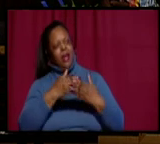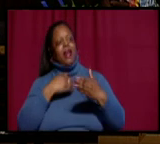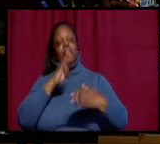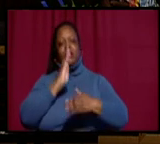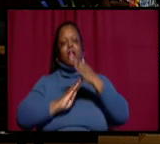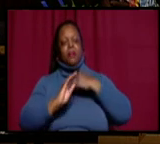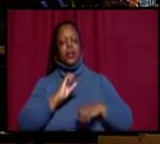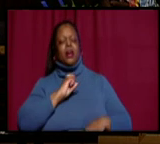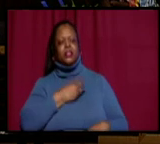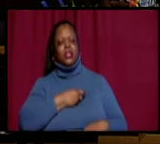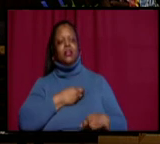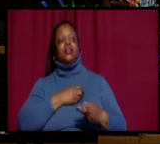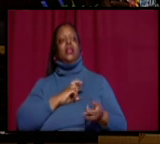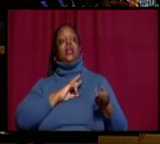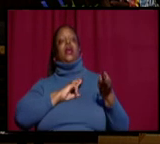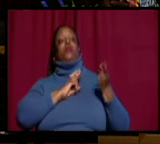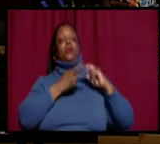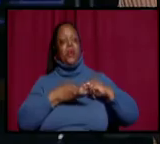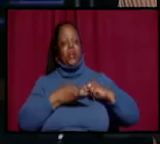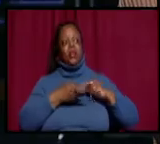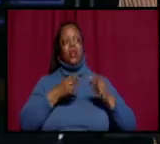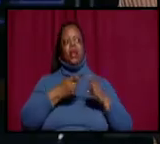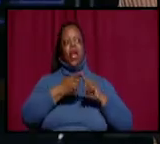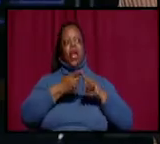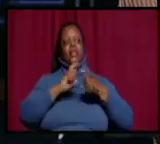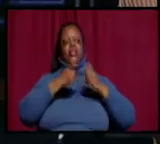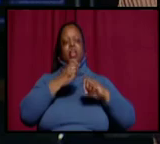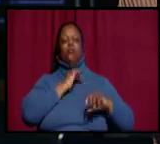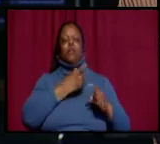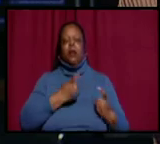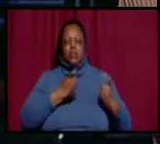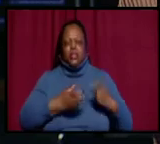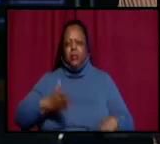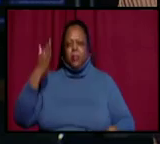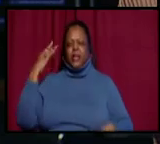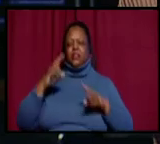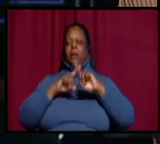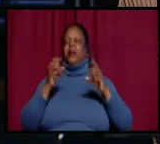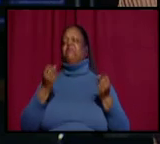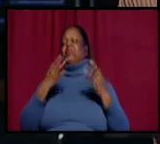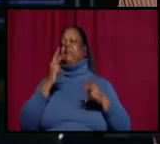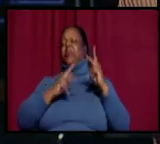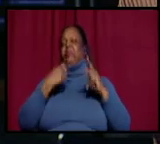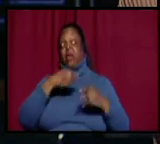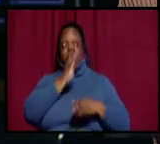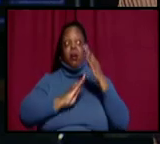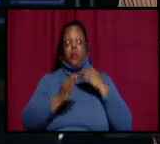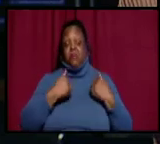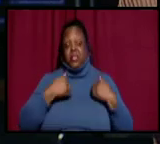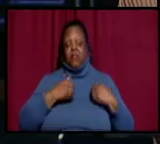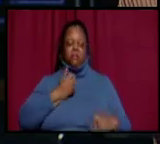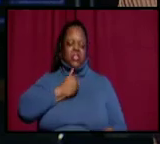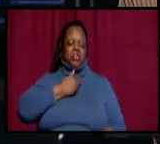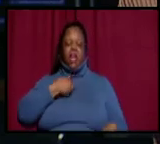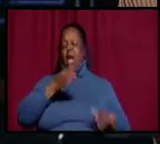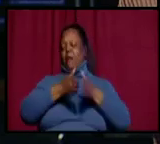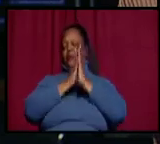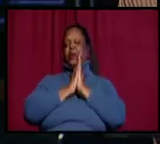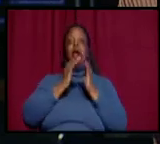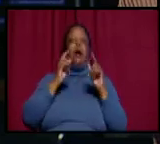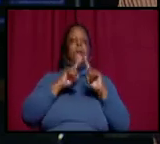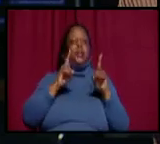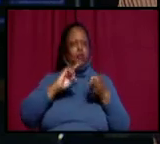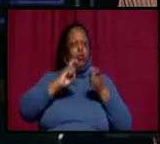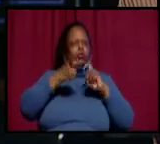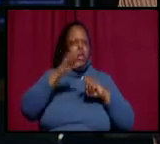ourselves, repent and turn from our wicked ways. So many people say, well, I've humbled myself, I'm praying, but have you turned